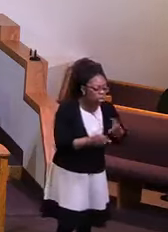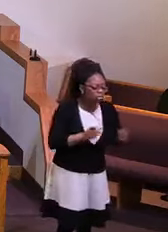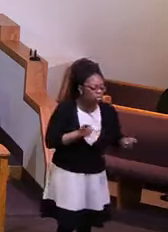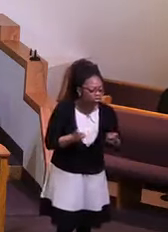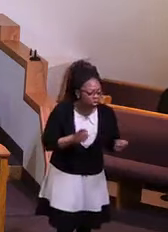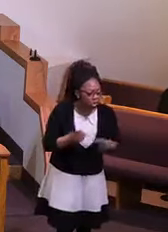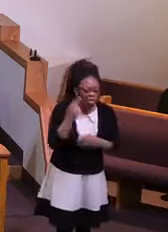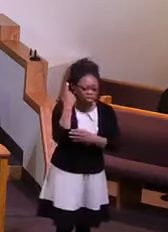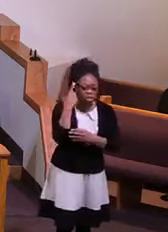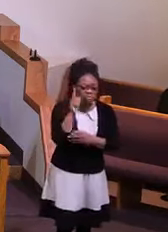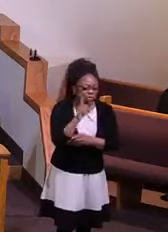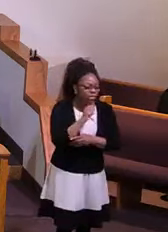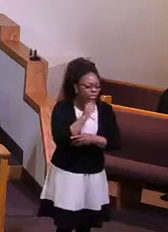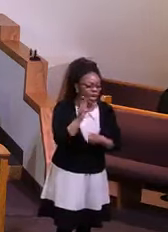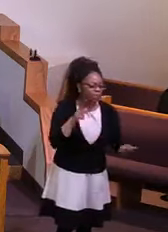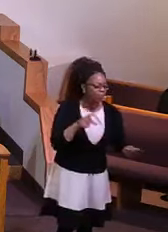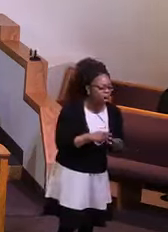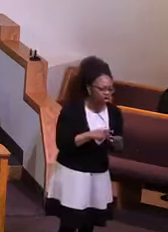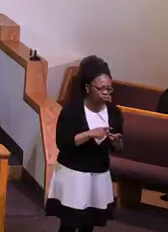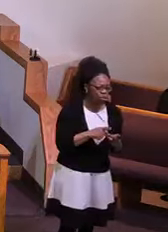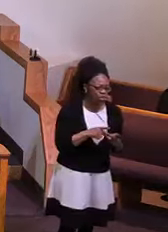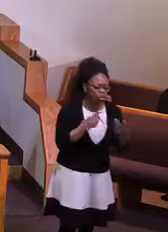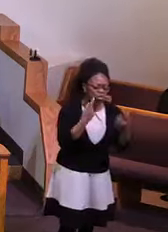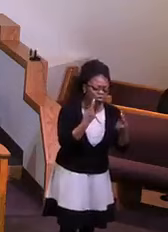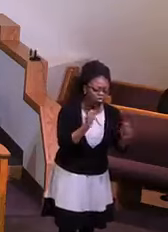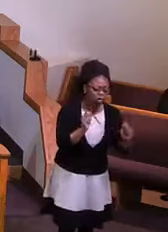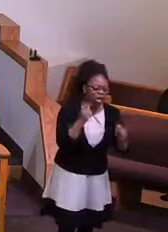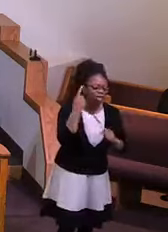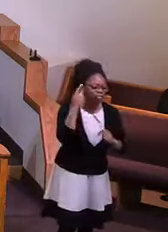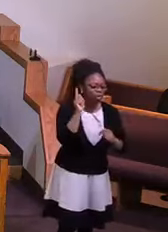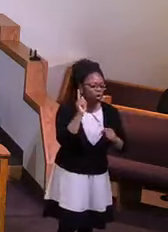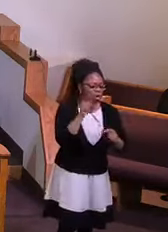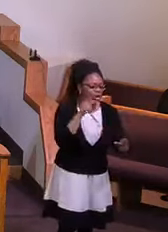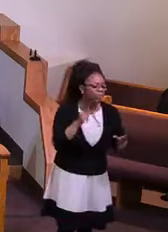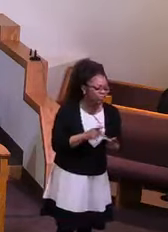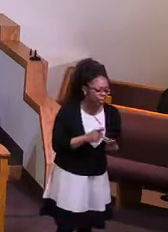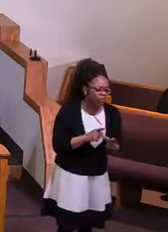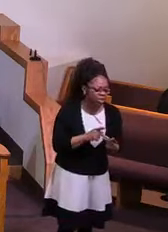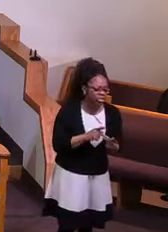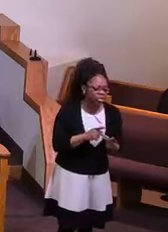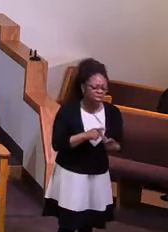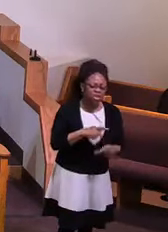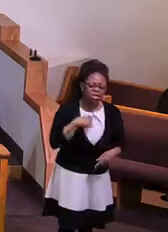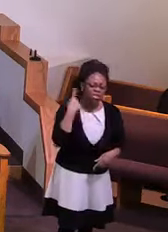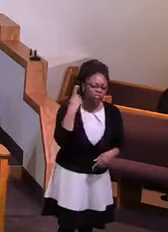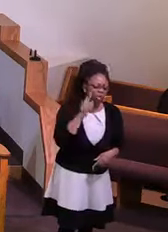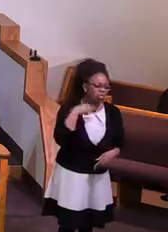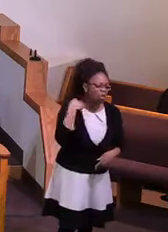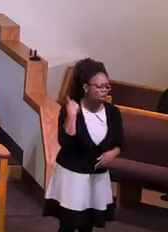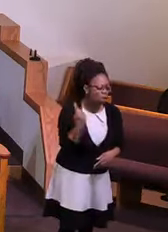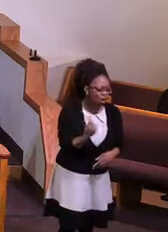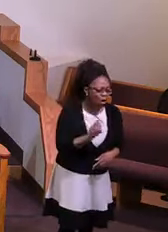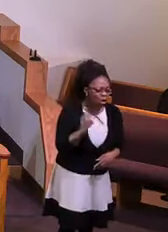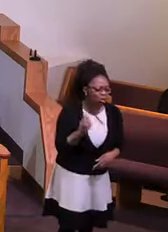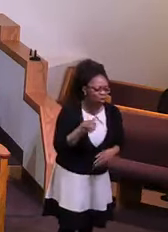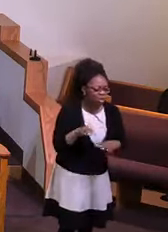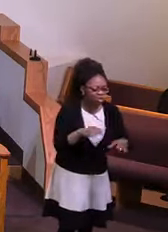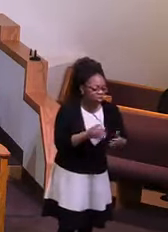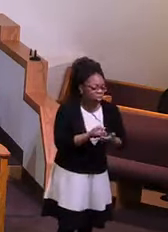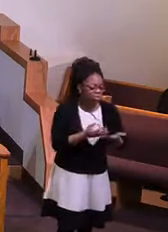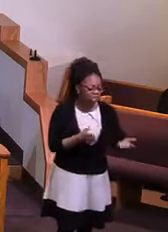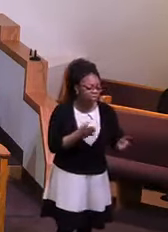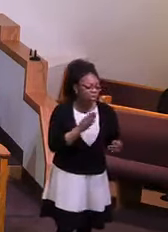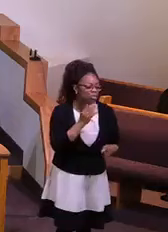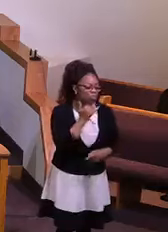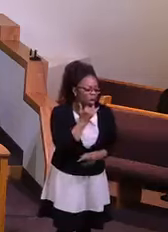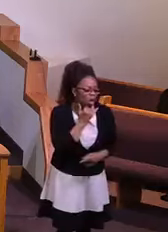is for the imperfect who strive for perfection. It is for the always doing something wrong who trying to get